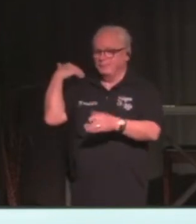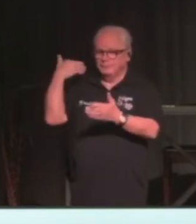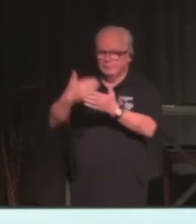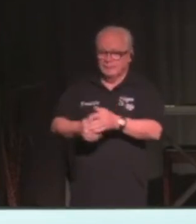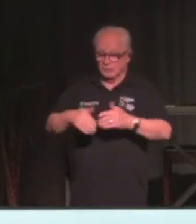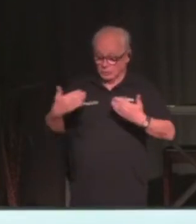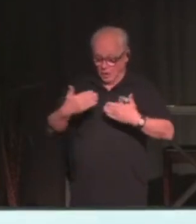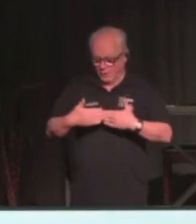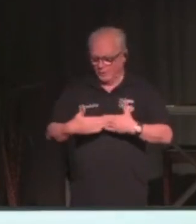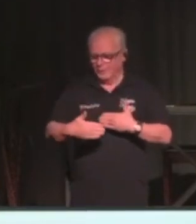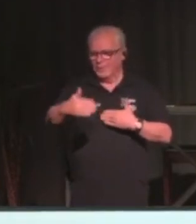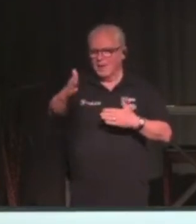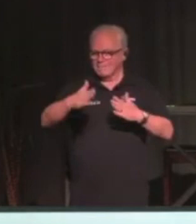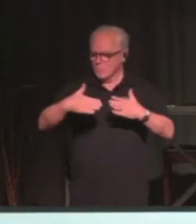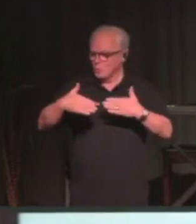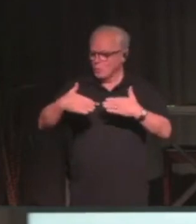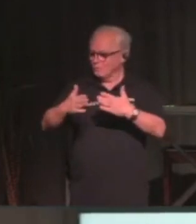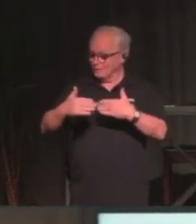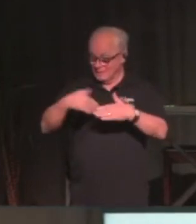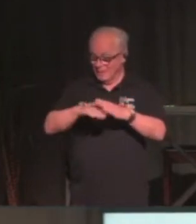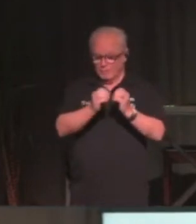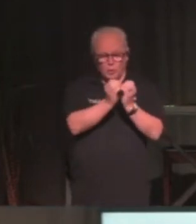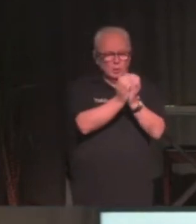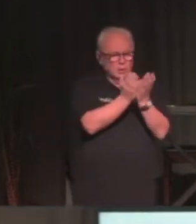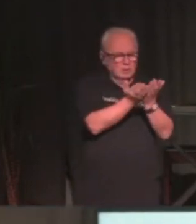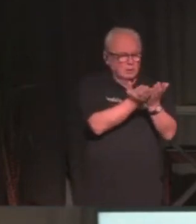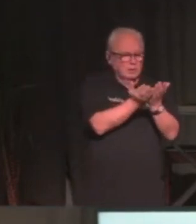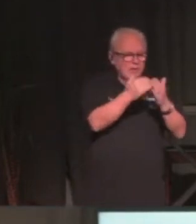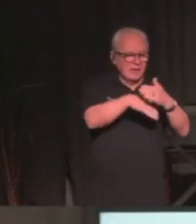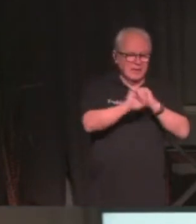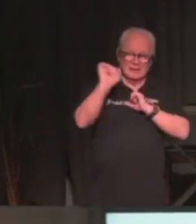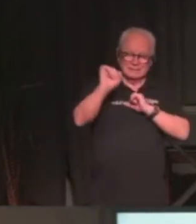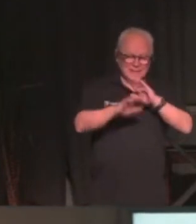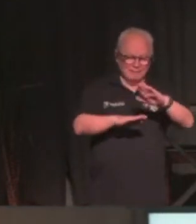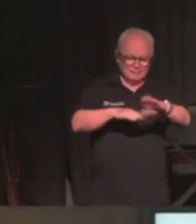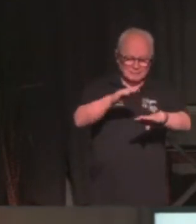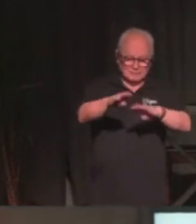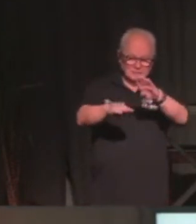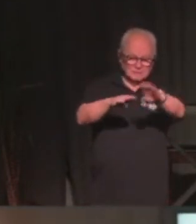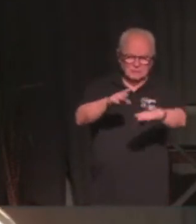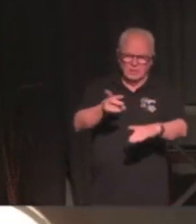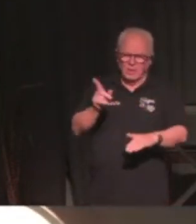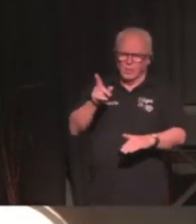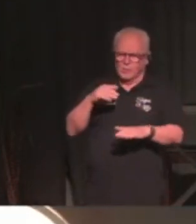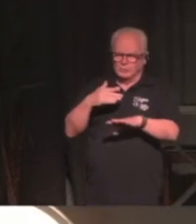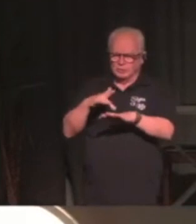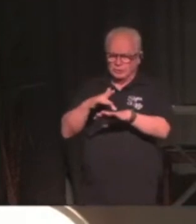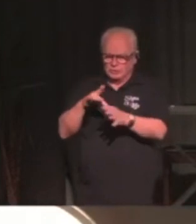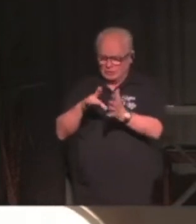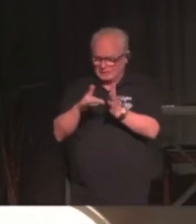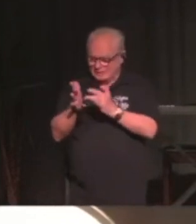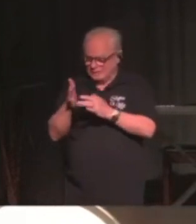See, now we're kind of moving in this book from In His Steps to, well, what would Jesus do in my